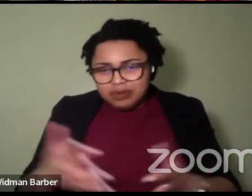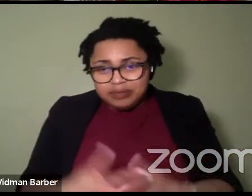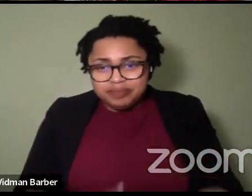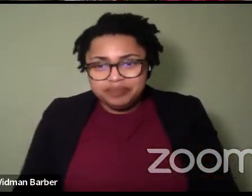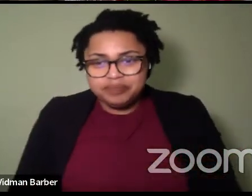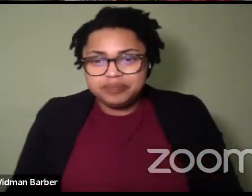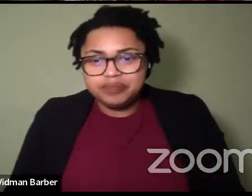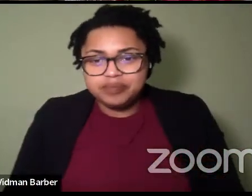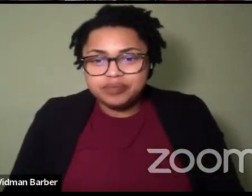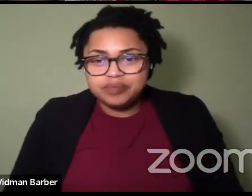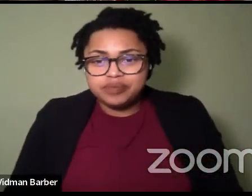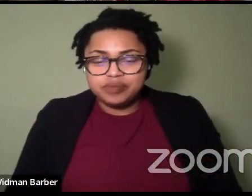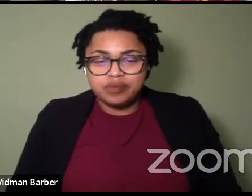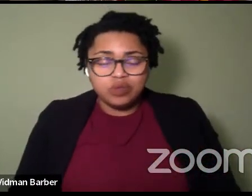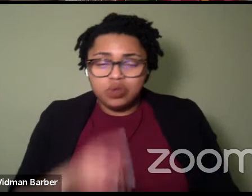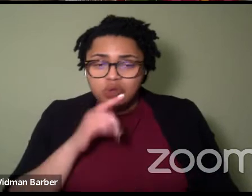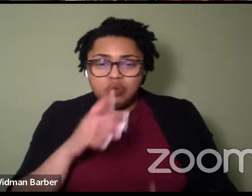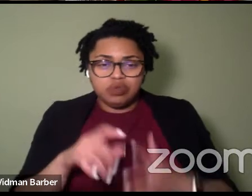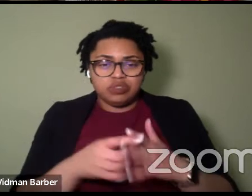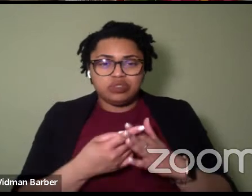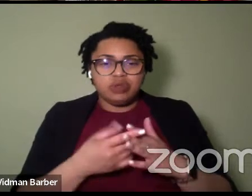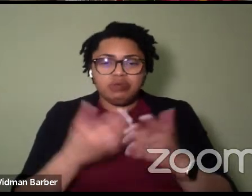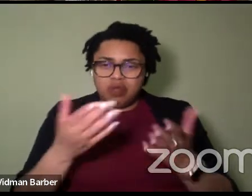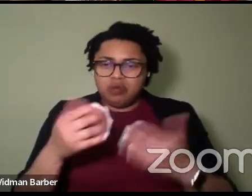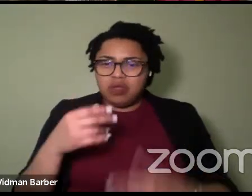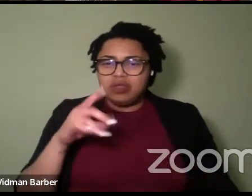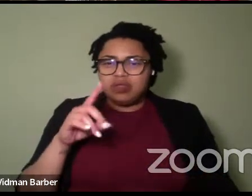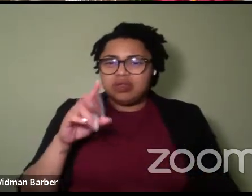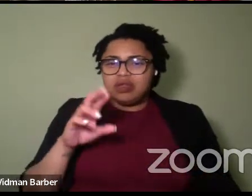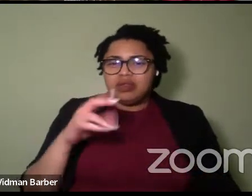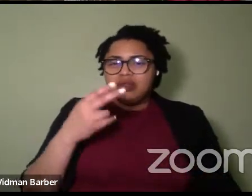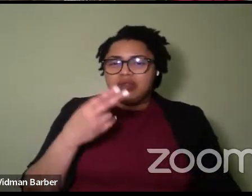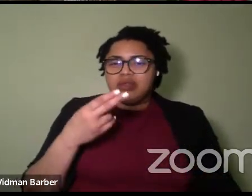Who wants to start? Go ahead, Dr. Hernandez.